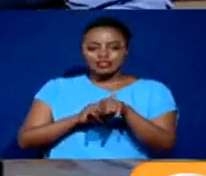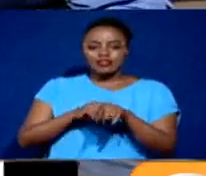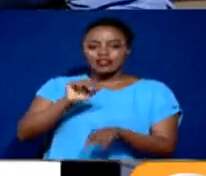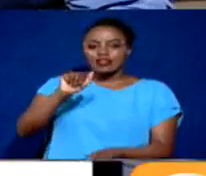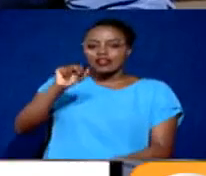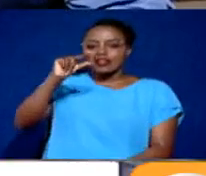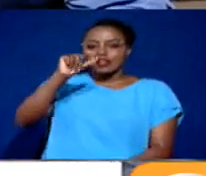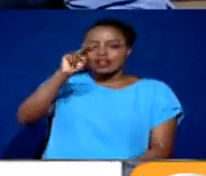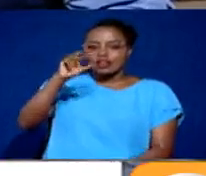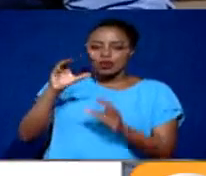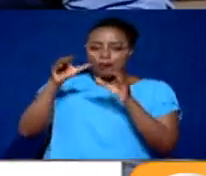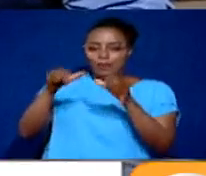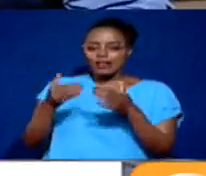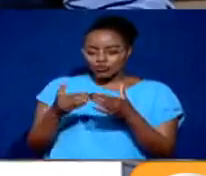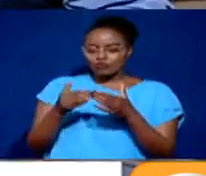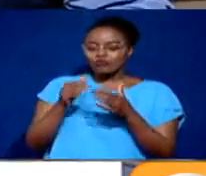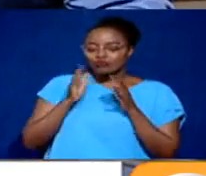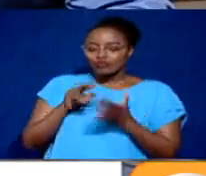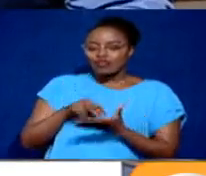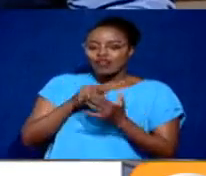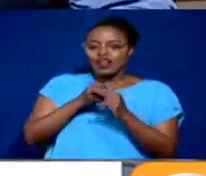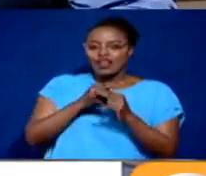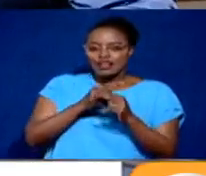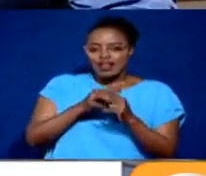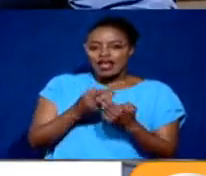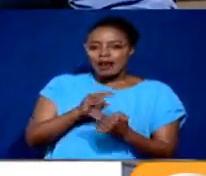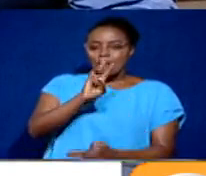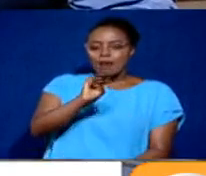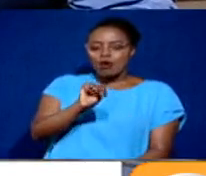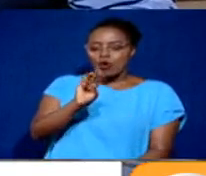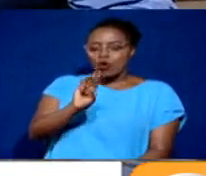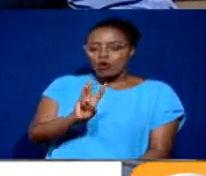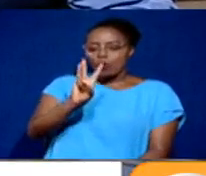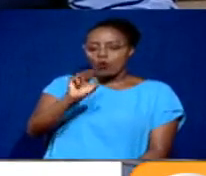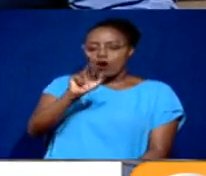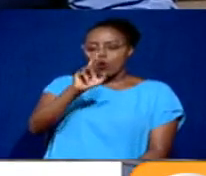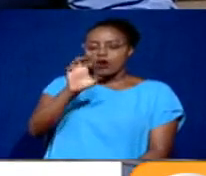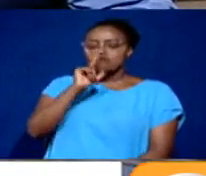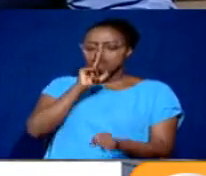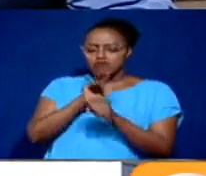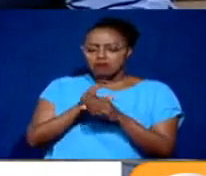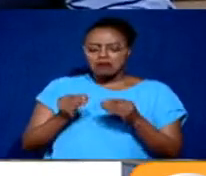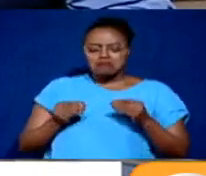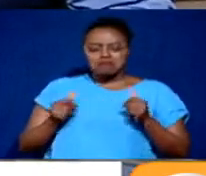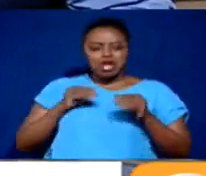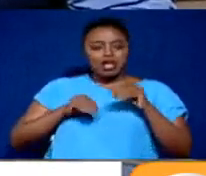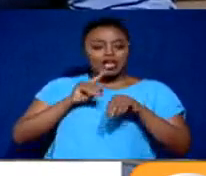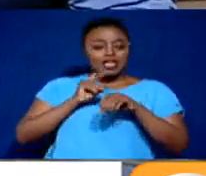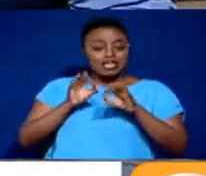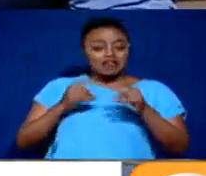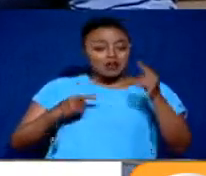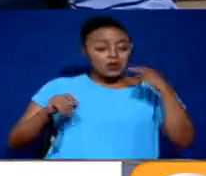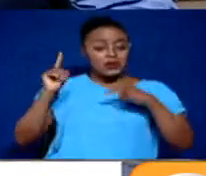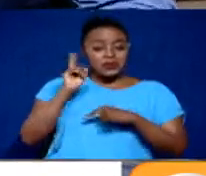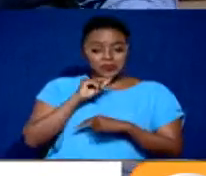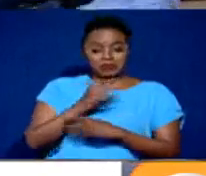Agano Party presidential candidate David Mwaure Waihiga has vowed to deal with corruption if he wins the presidential